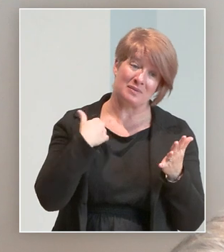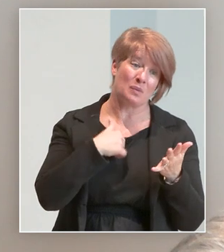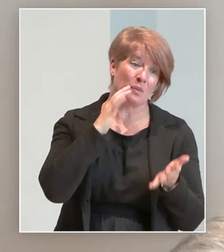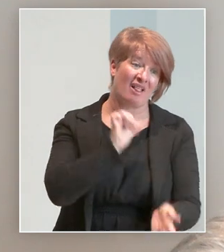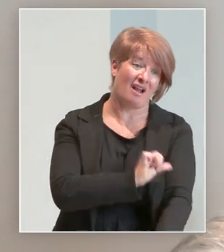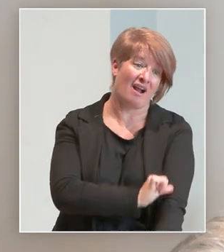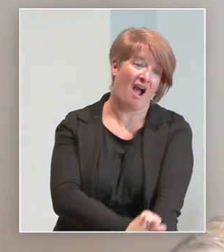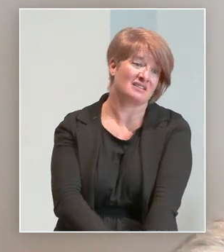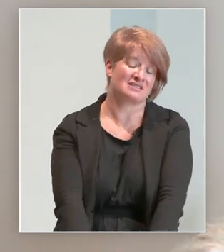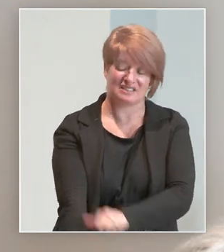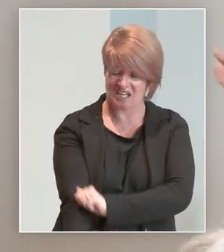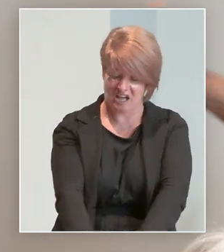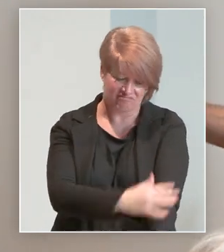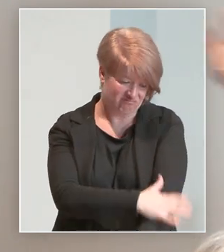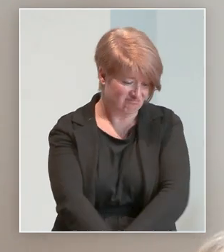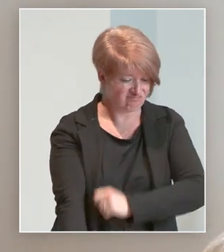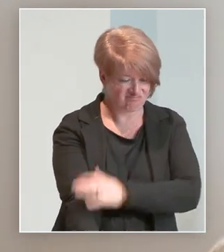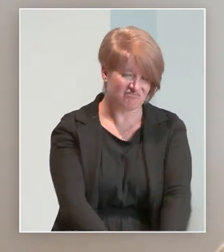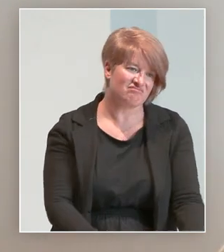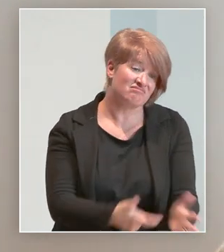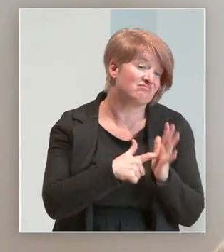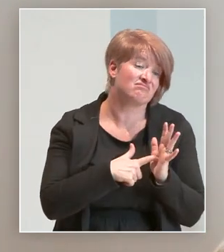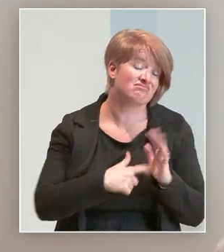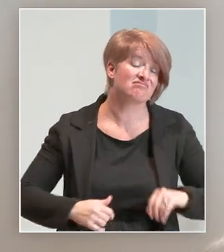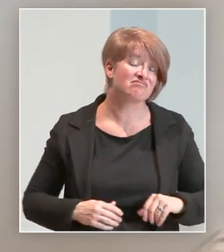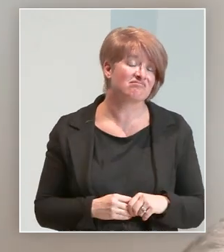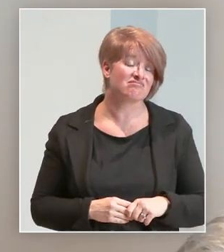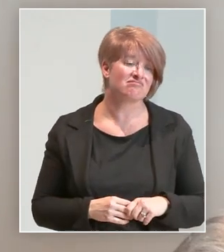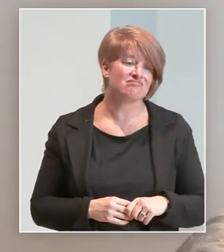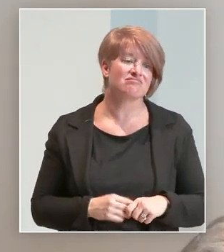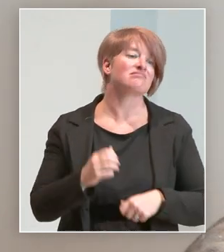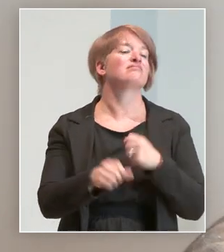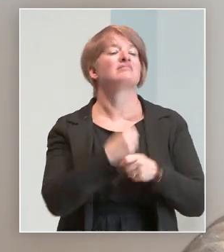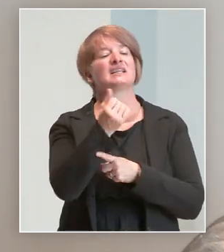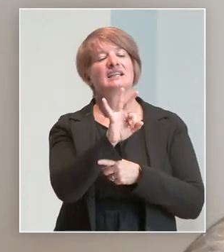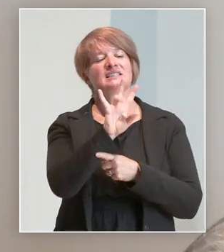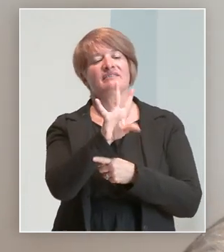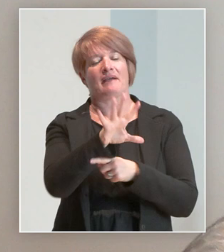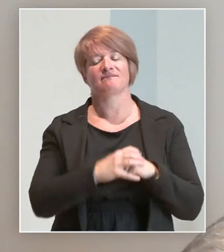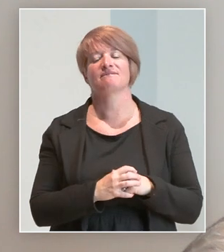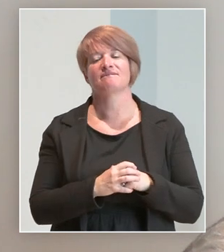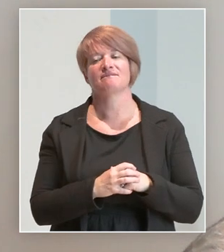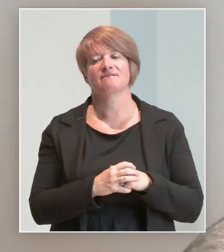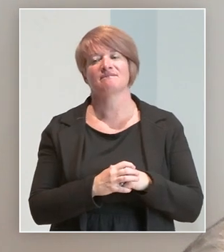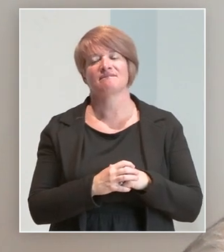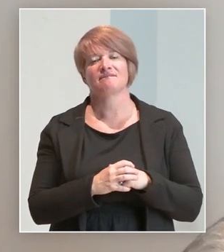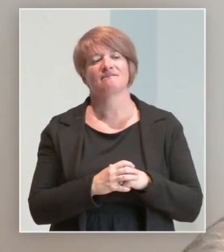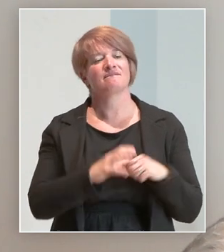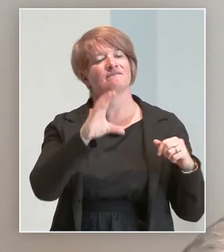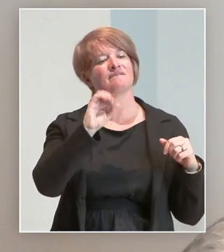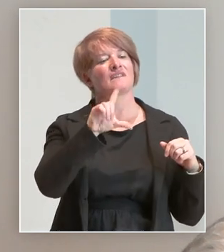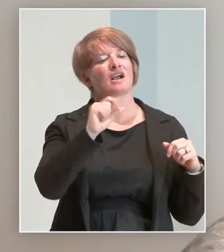played to edge. It demands. It is 1975, and we are at the Cologne